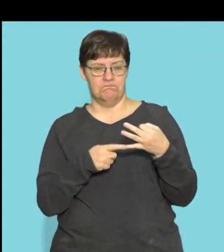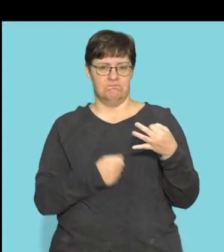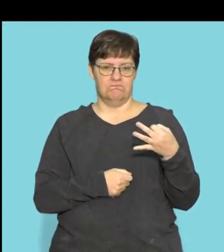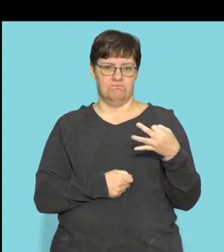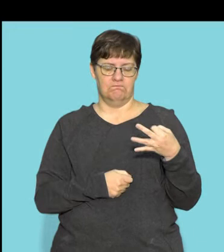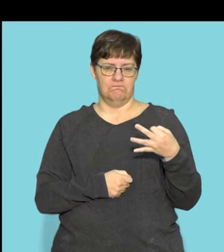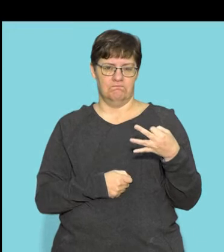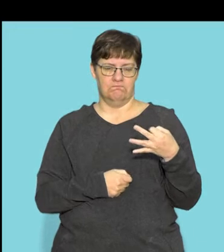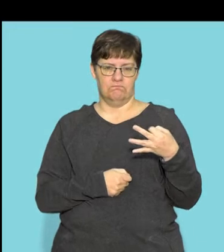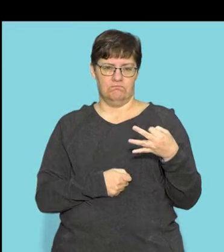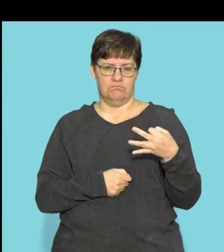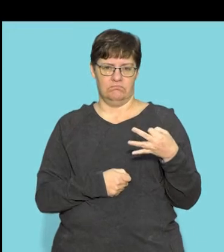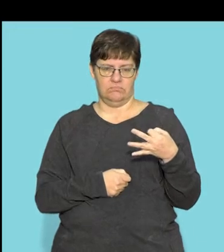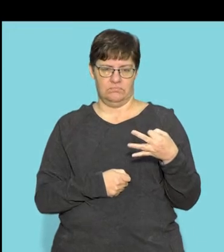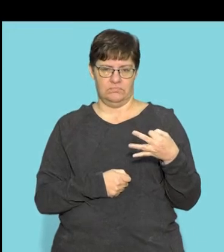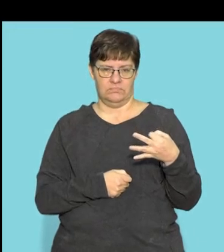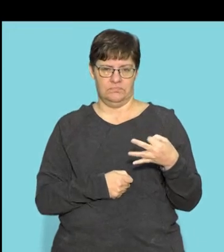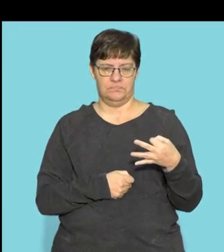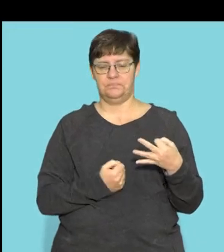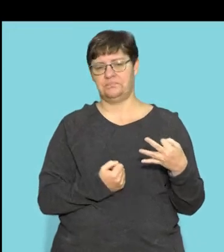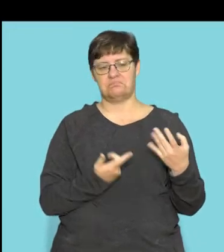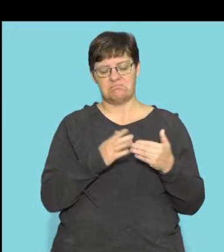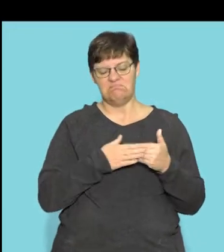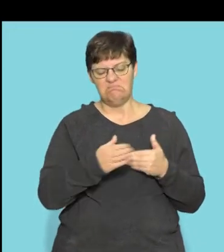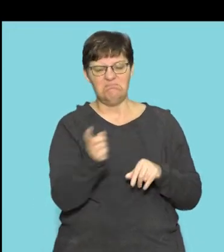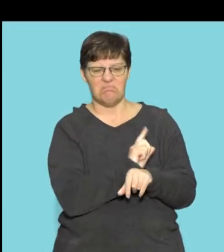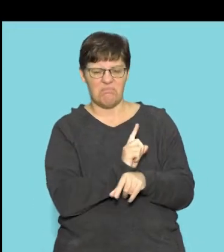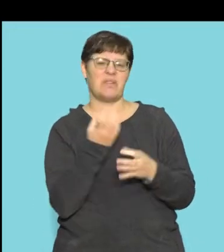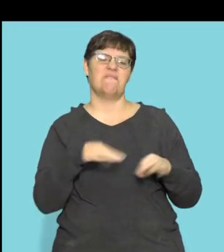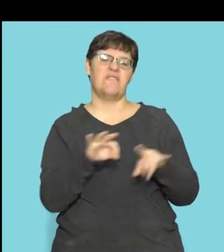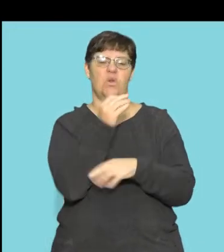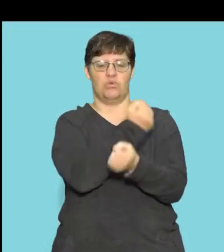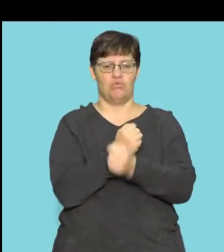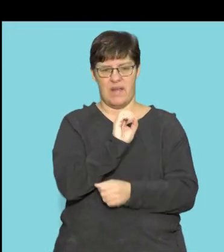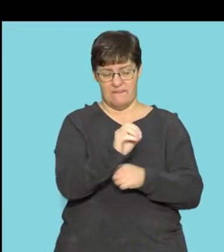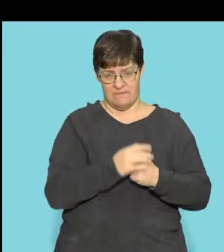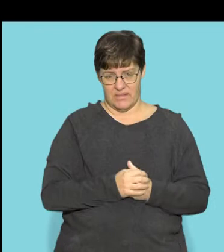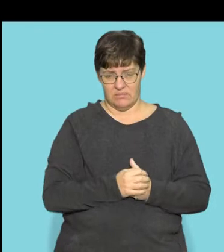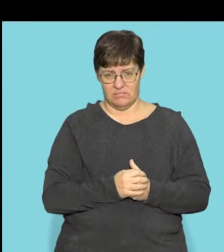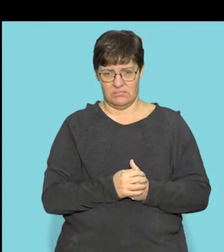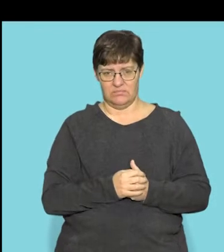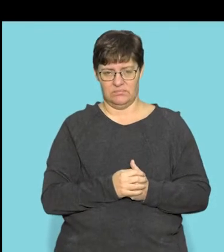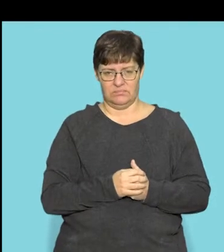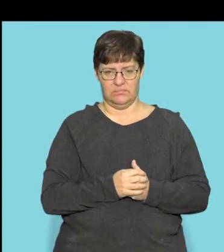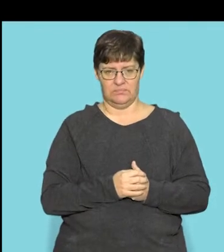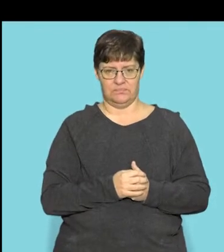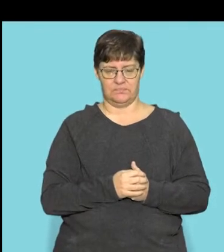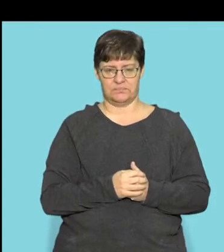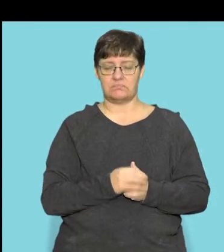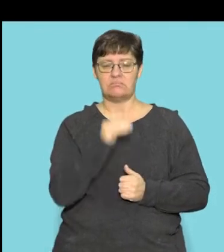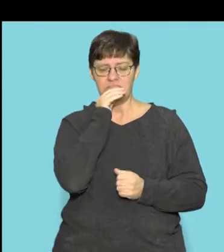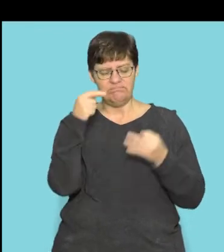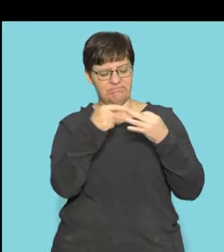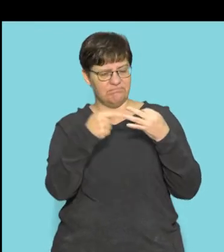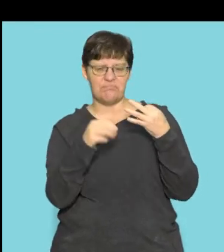or they can just call it the value of the current truck after a certain time. So just if you see those terms, just know they